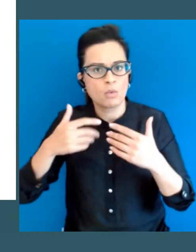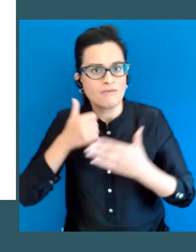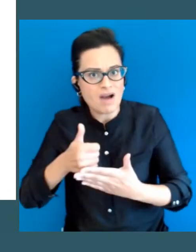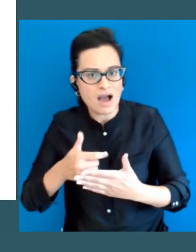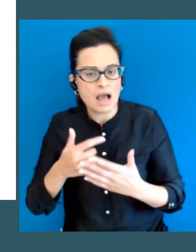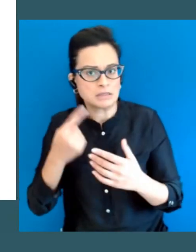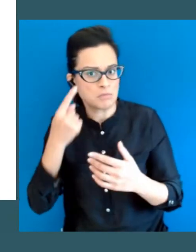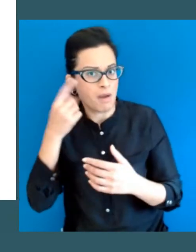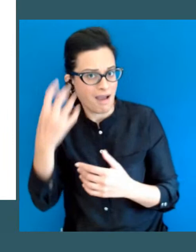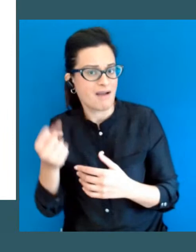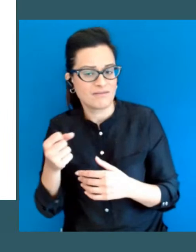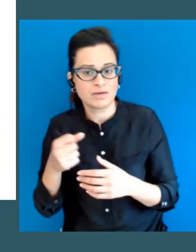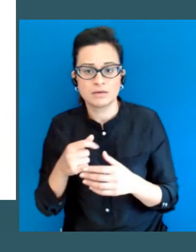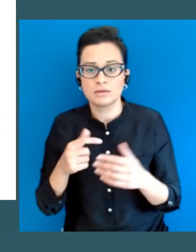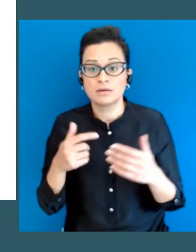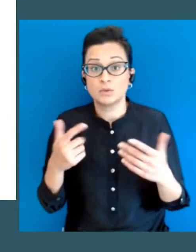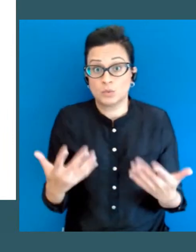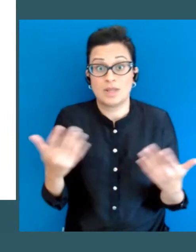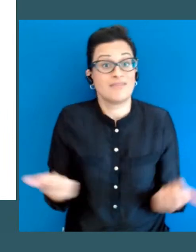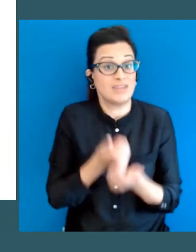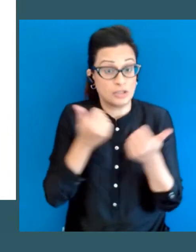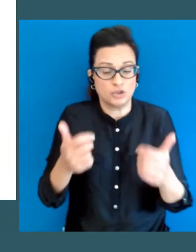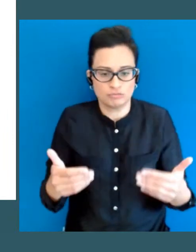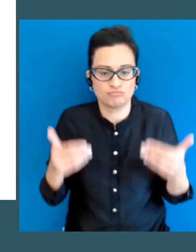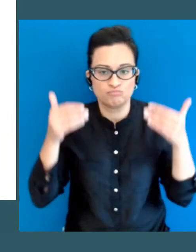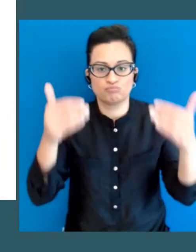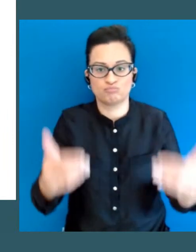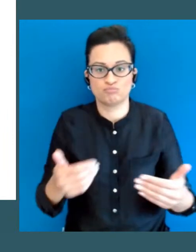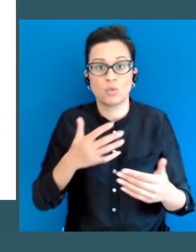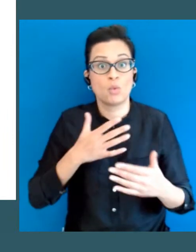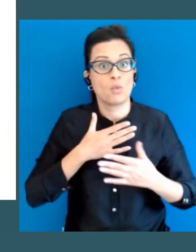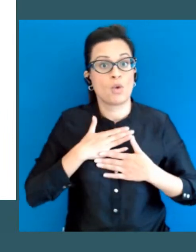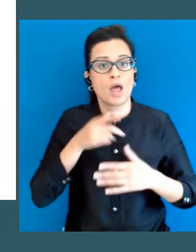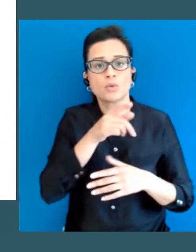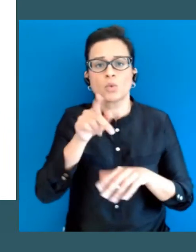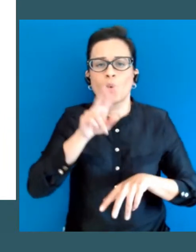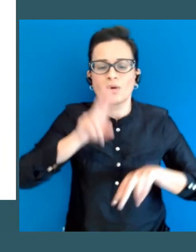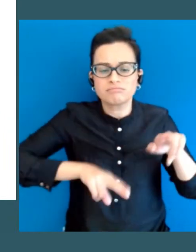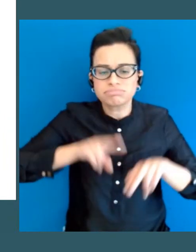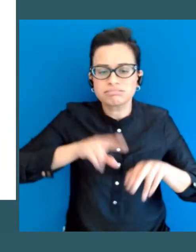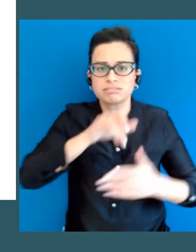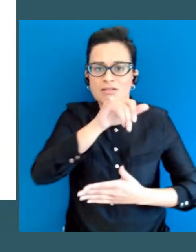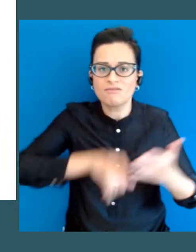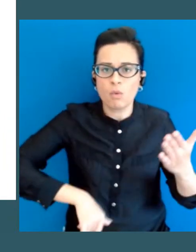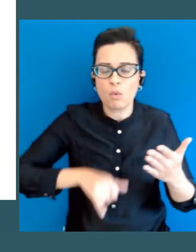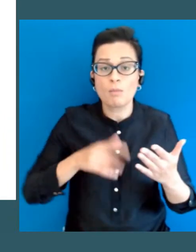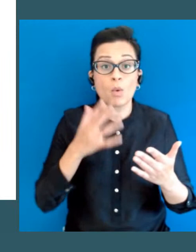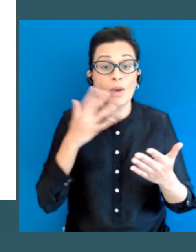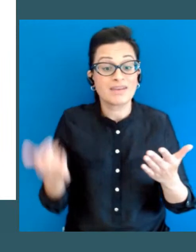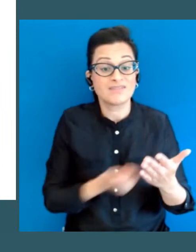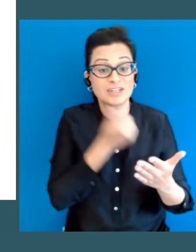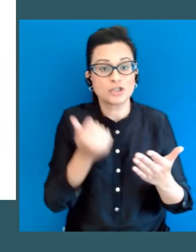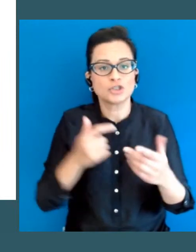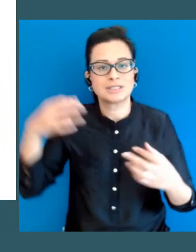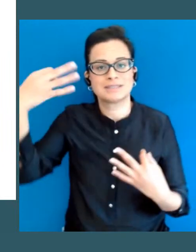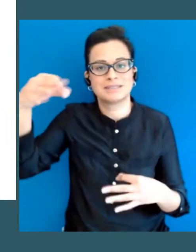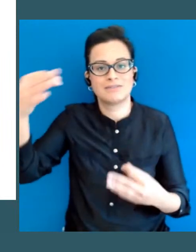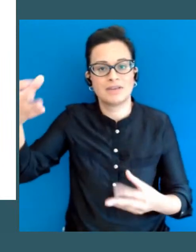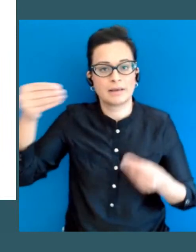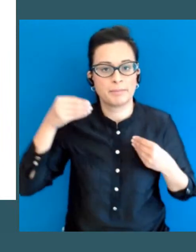After today, we would like you to complete your evaluation form, and on completion, you'll get a certificate and CPD